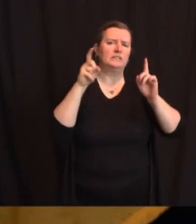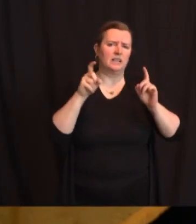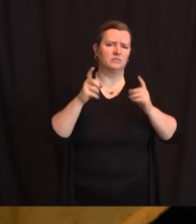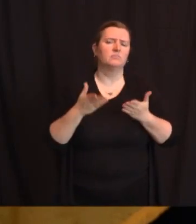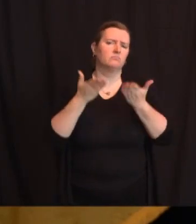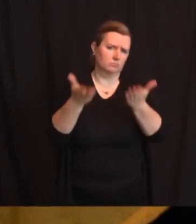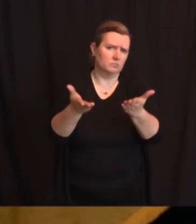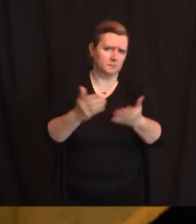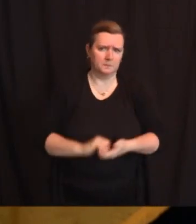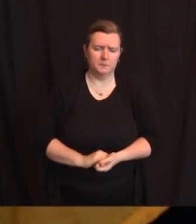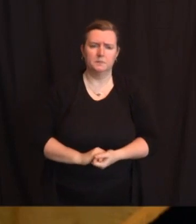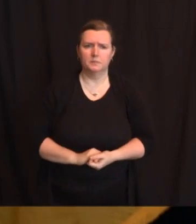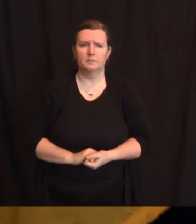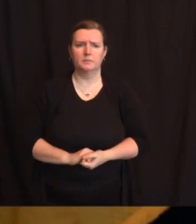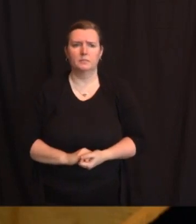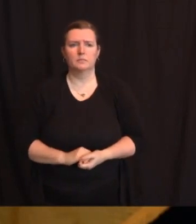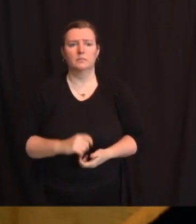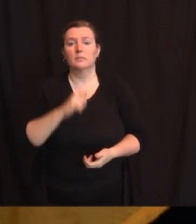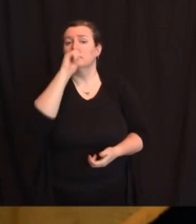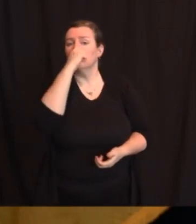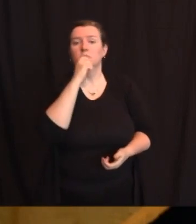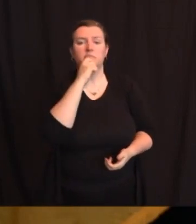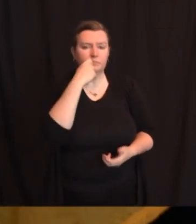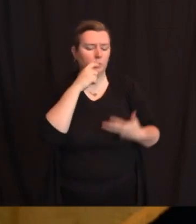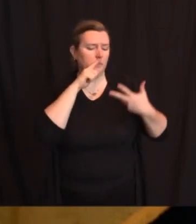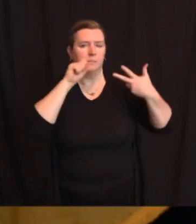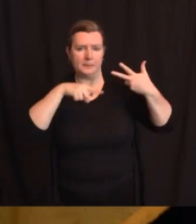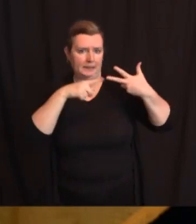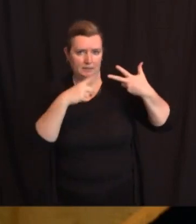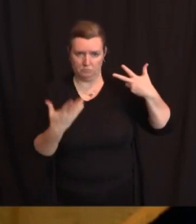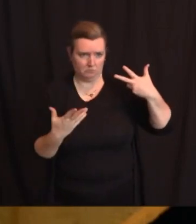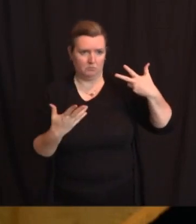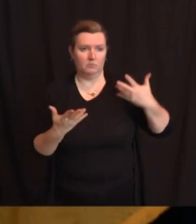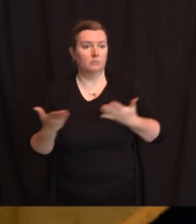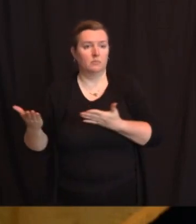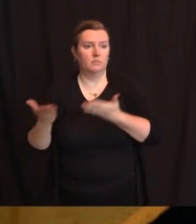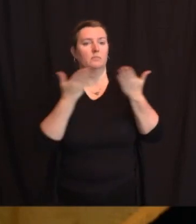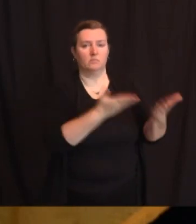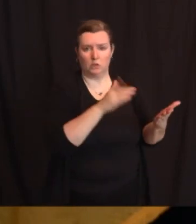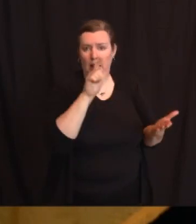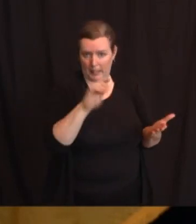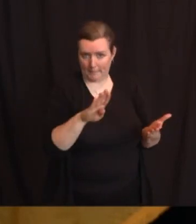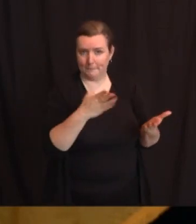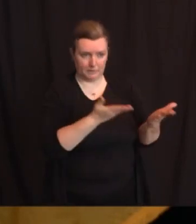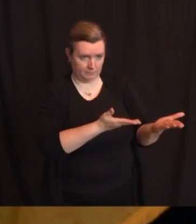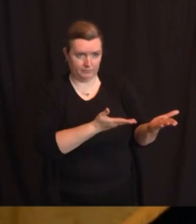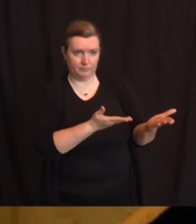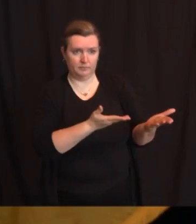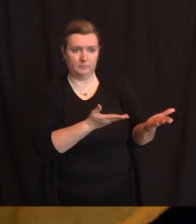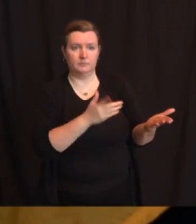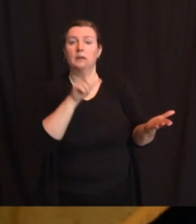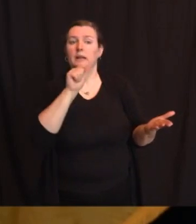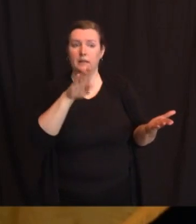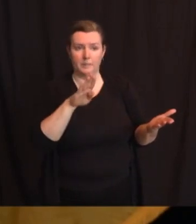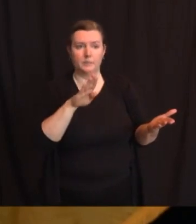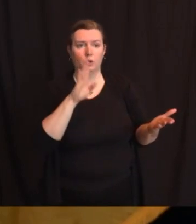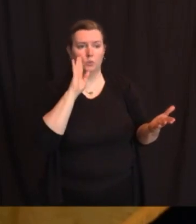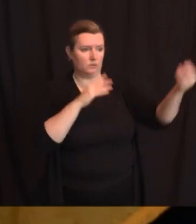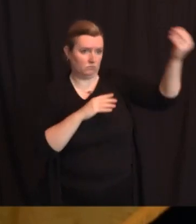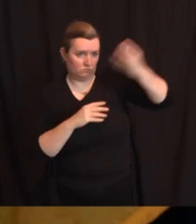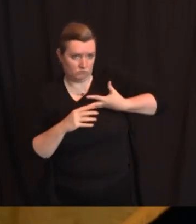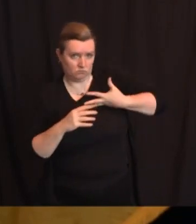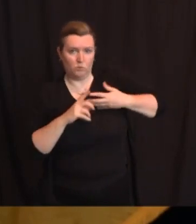to the lab, which now there are many labs available who have capacity, all results, positive and negative, are